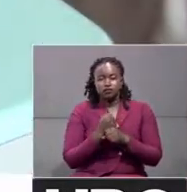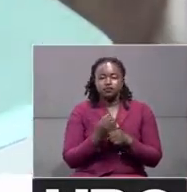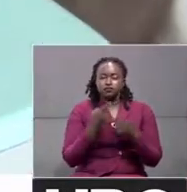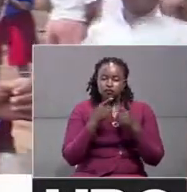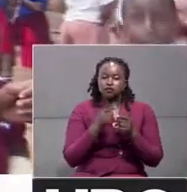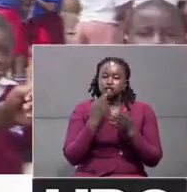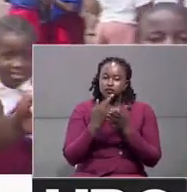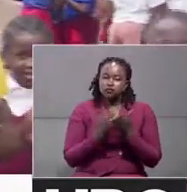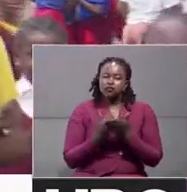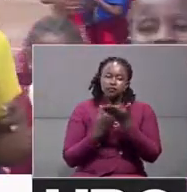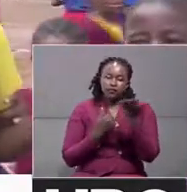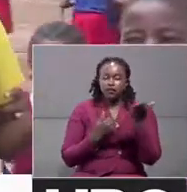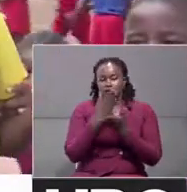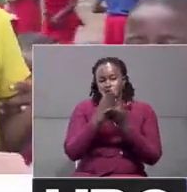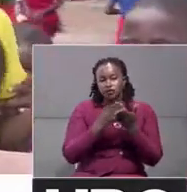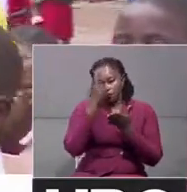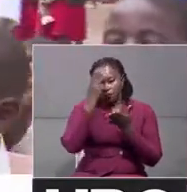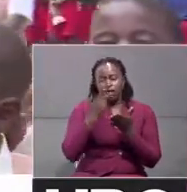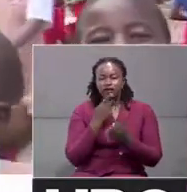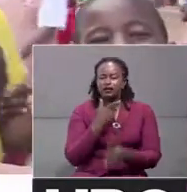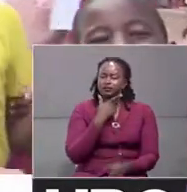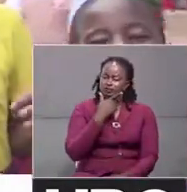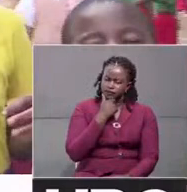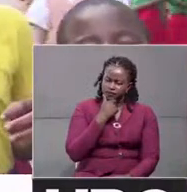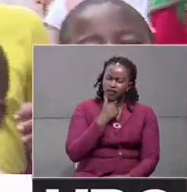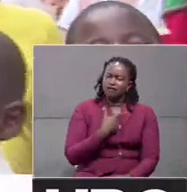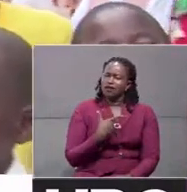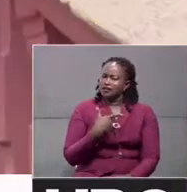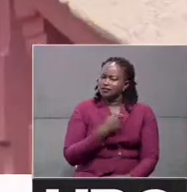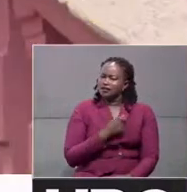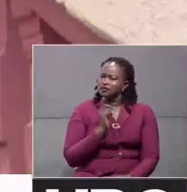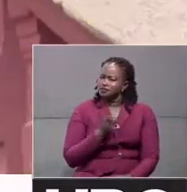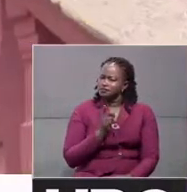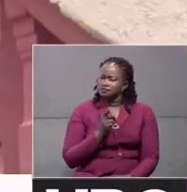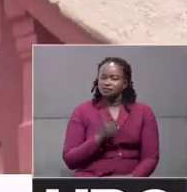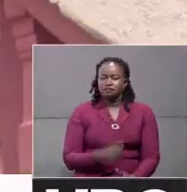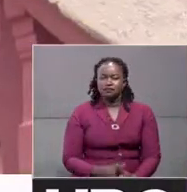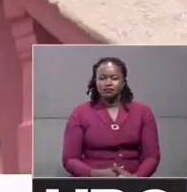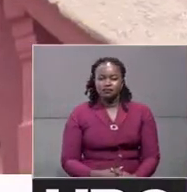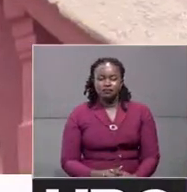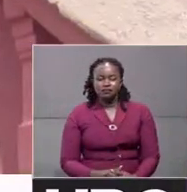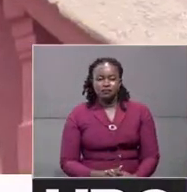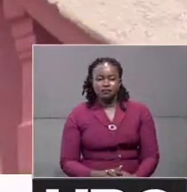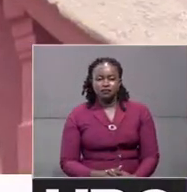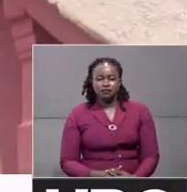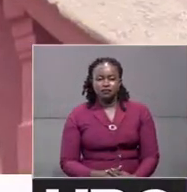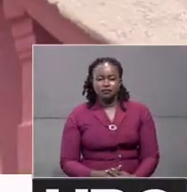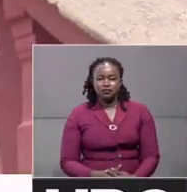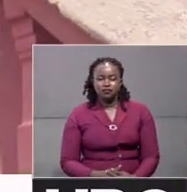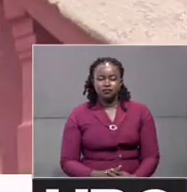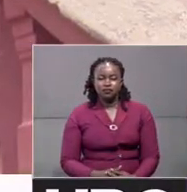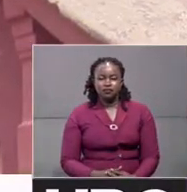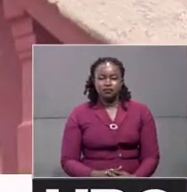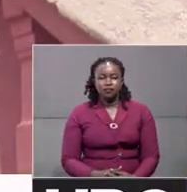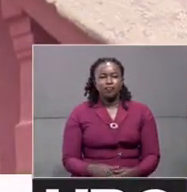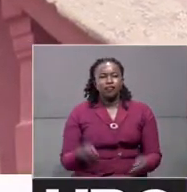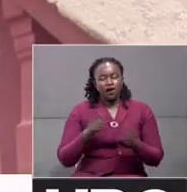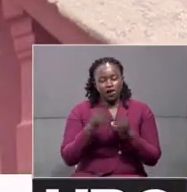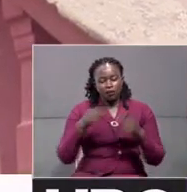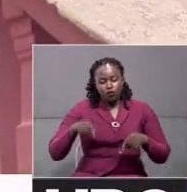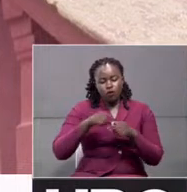are reports that some parents are skeptical about the vaccination exercise. Program, which they have to adhere